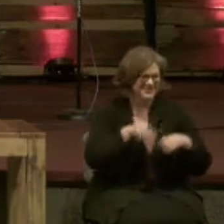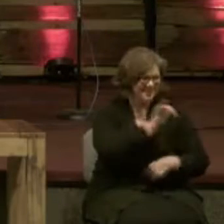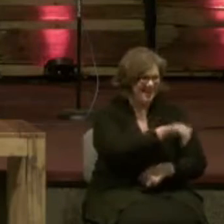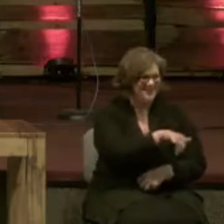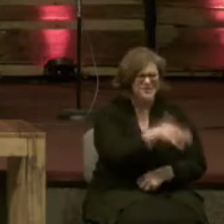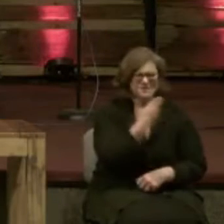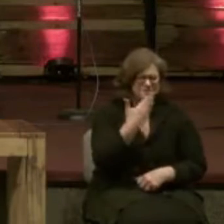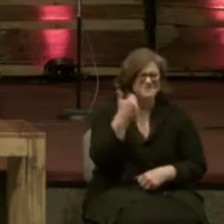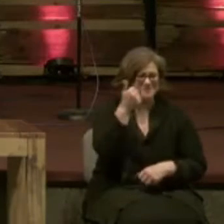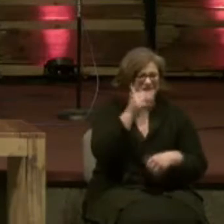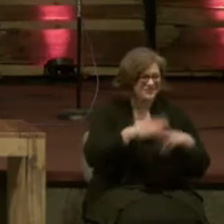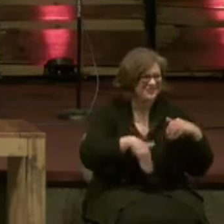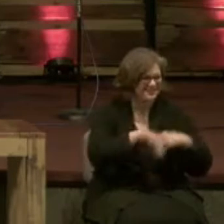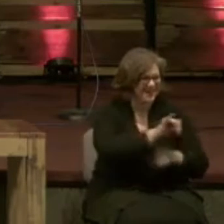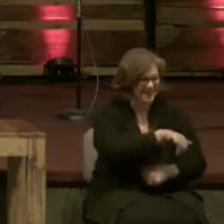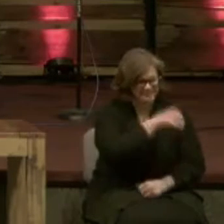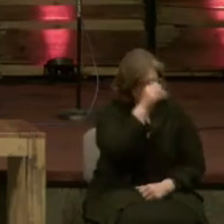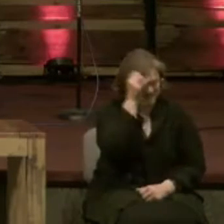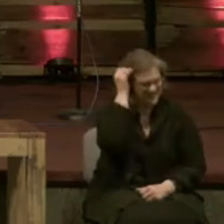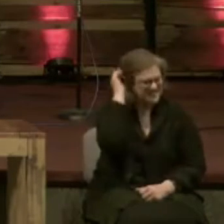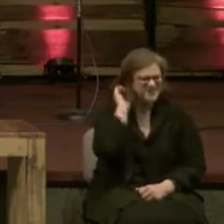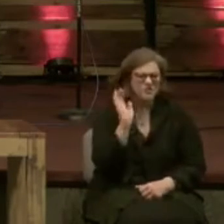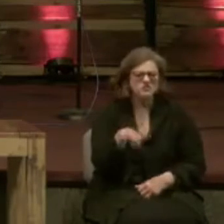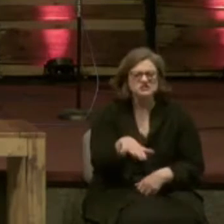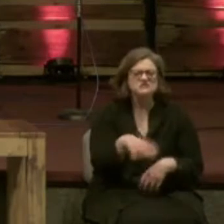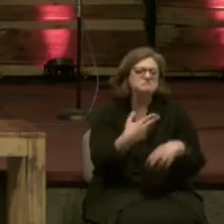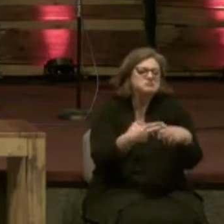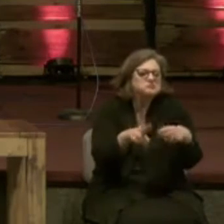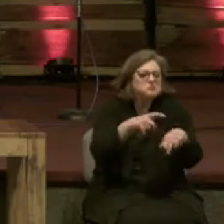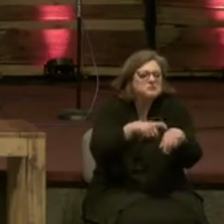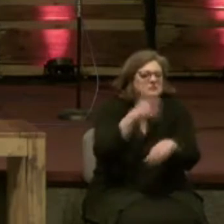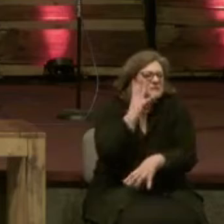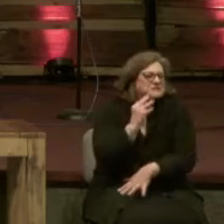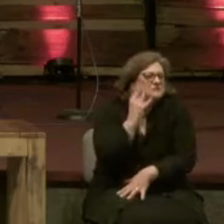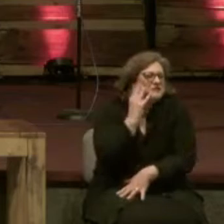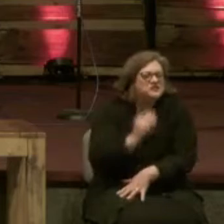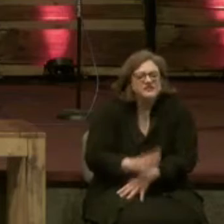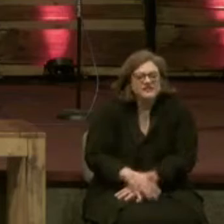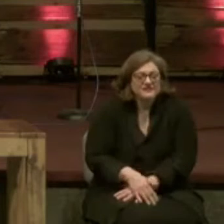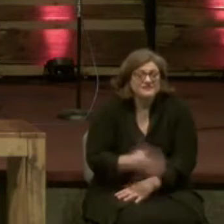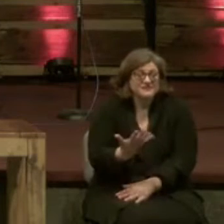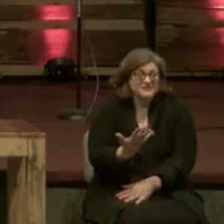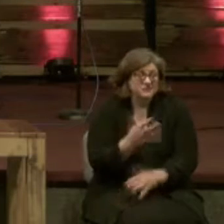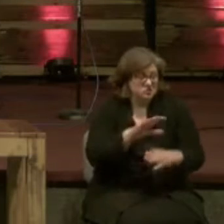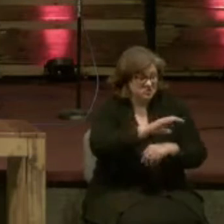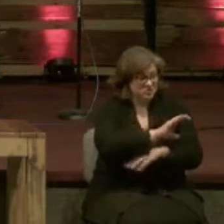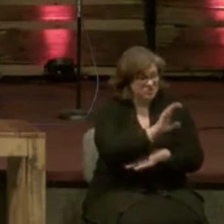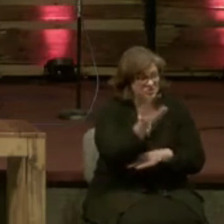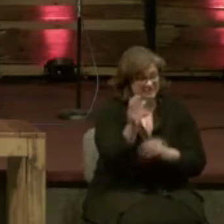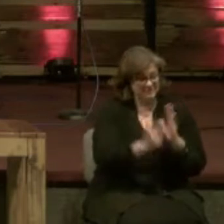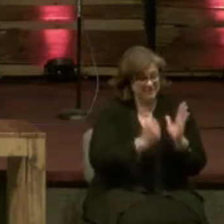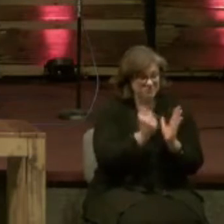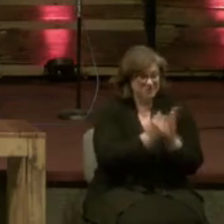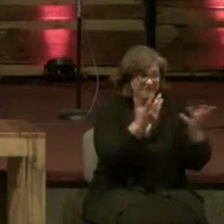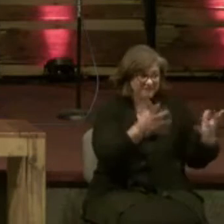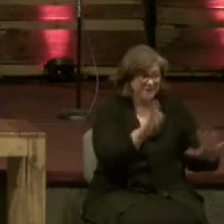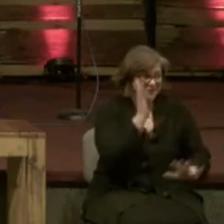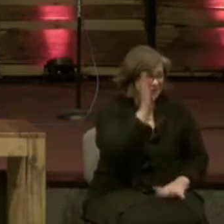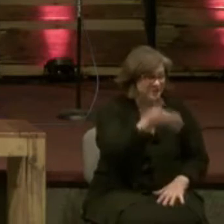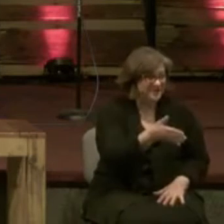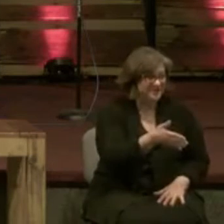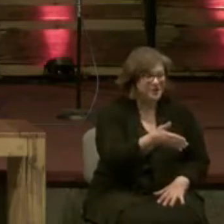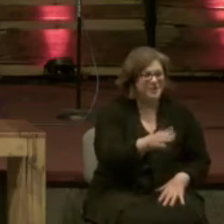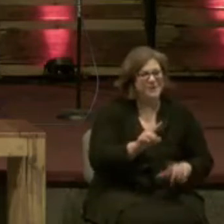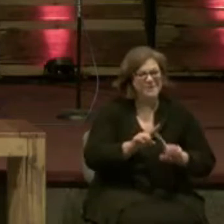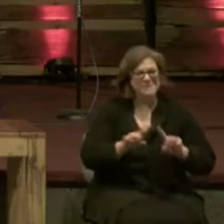much more than just these temporary experiences or things. It's about celebrating